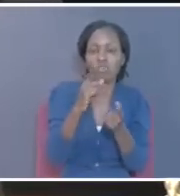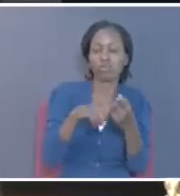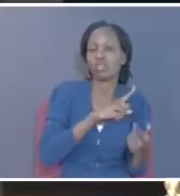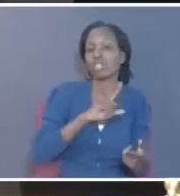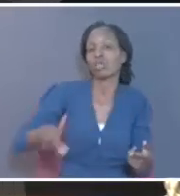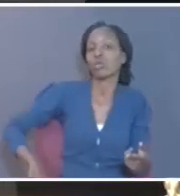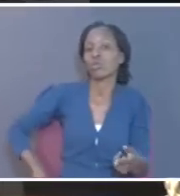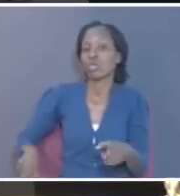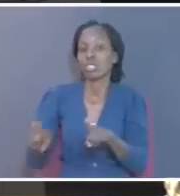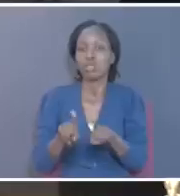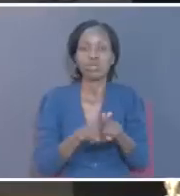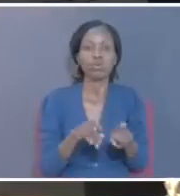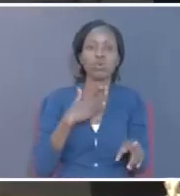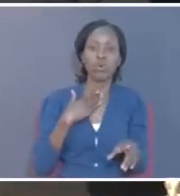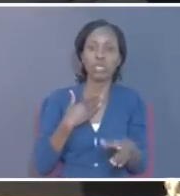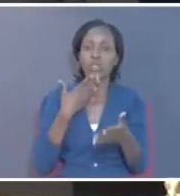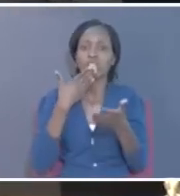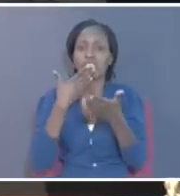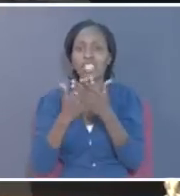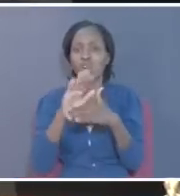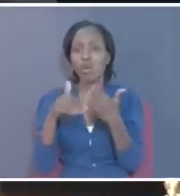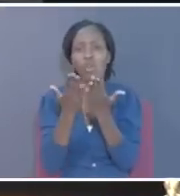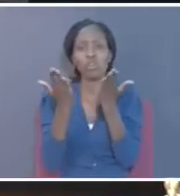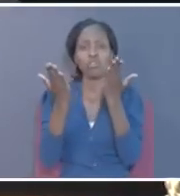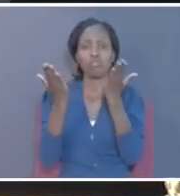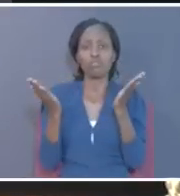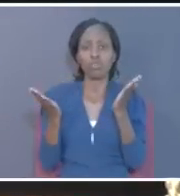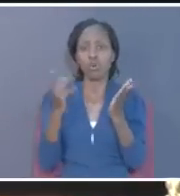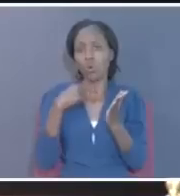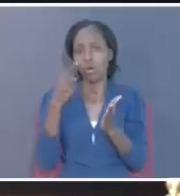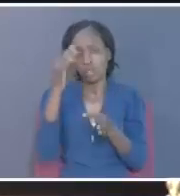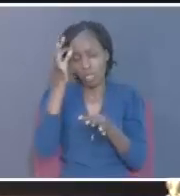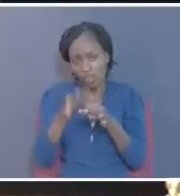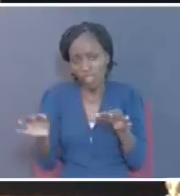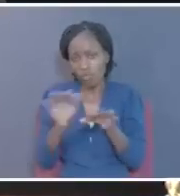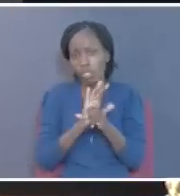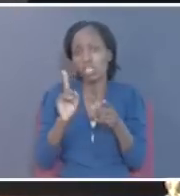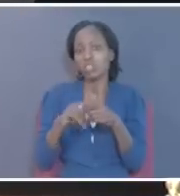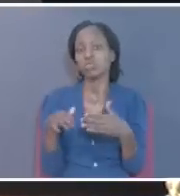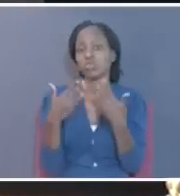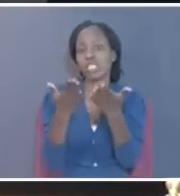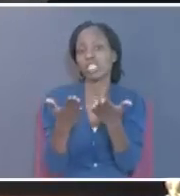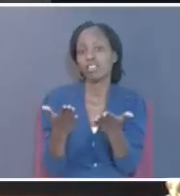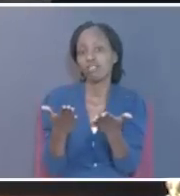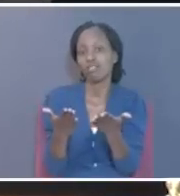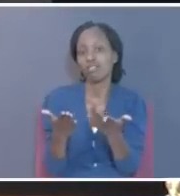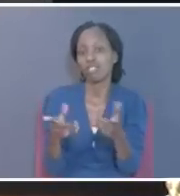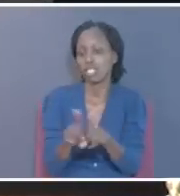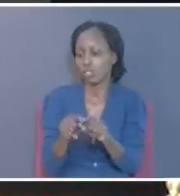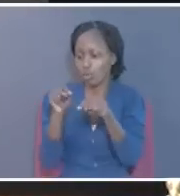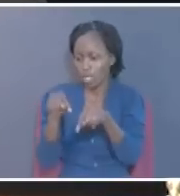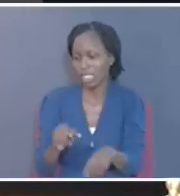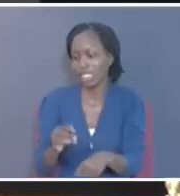Lord. And I'll also take this time to thank each and every one of us who has been faithful to give even during